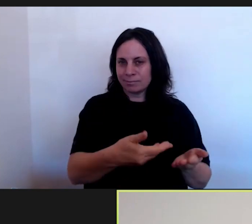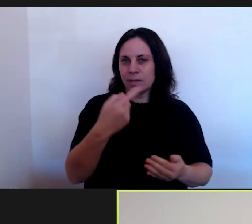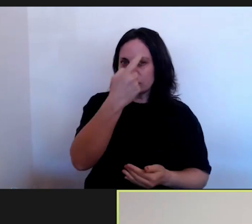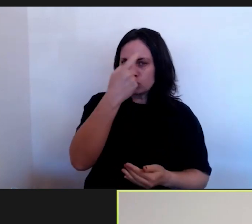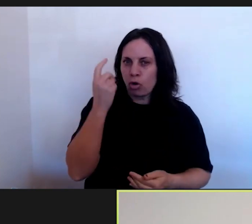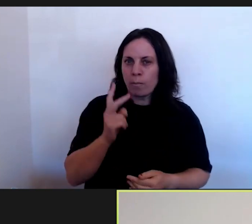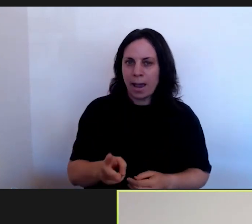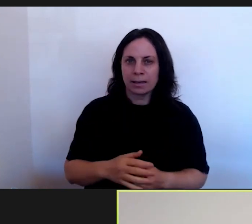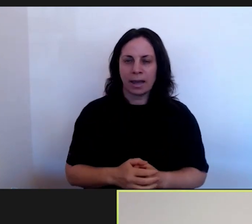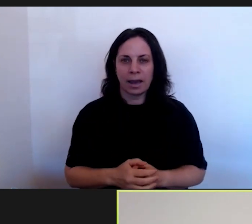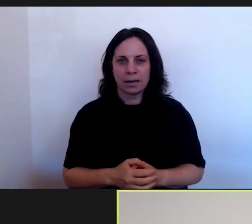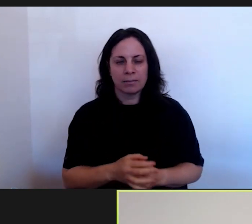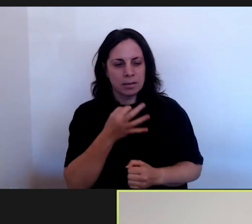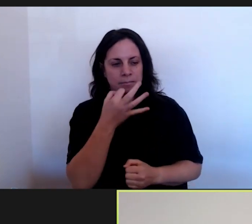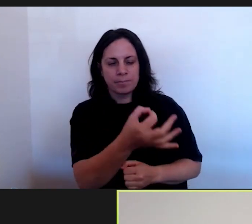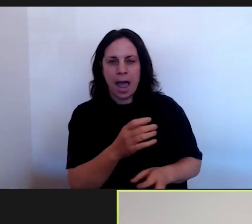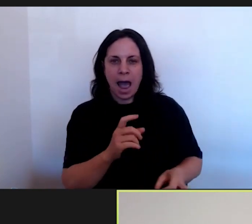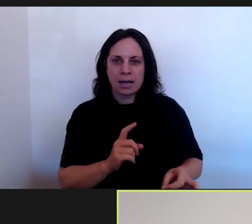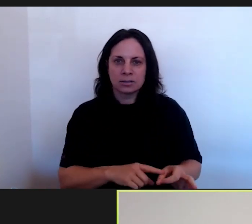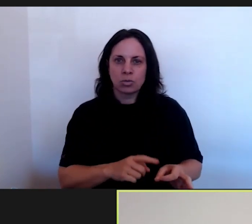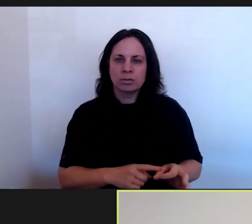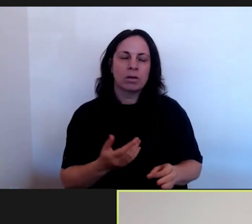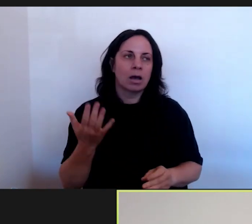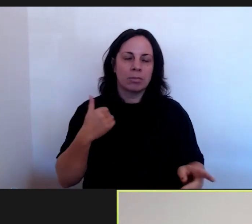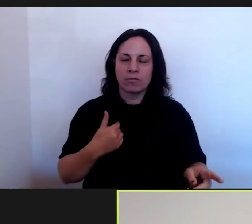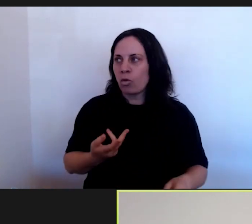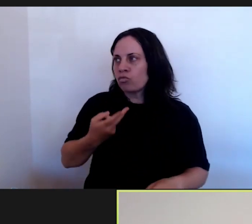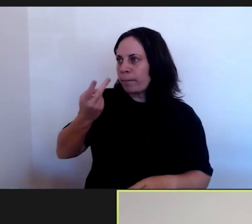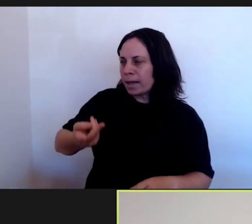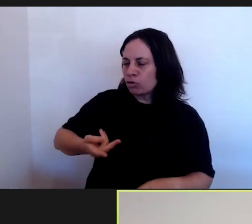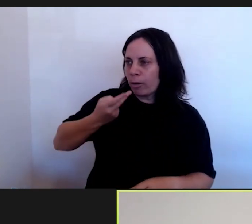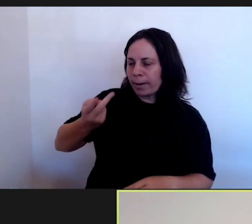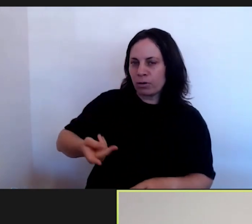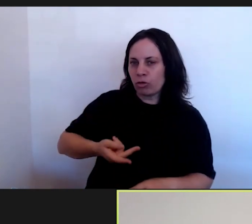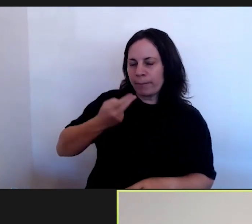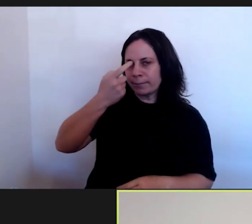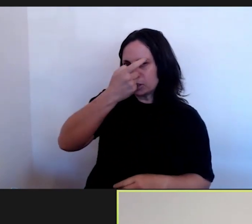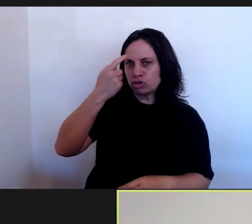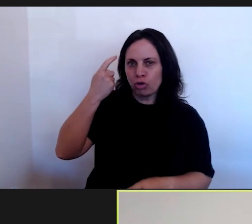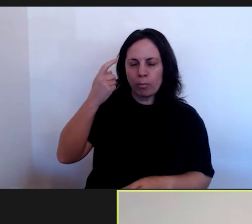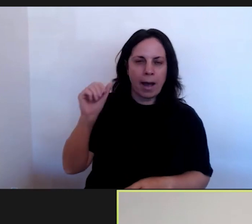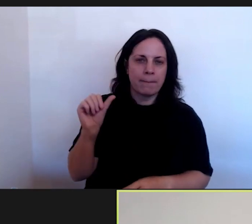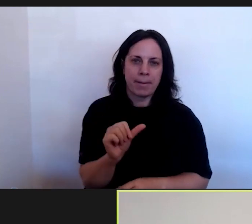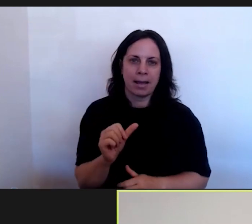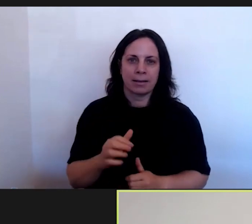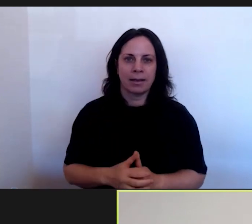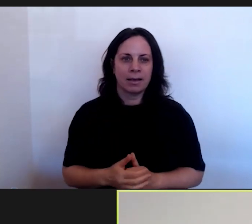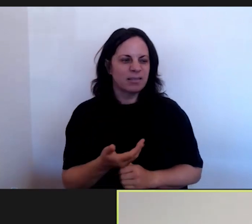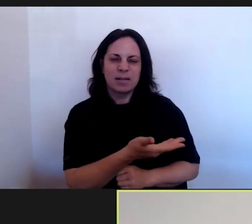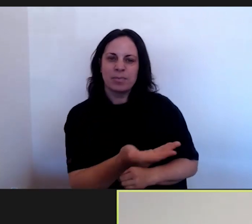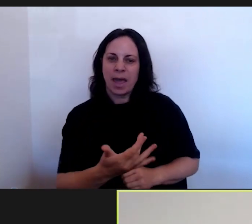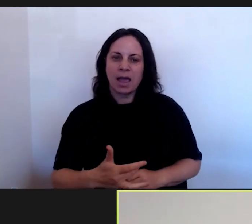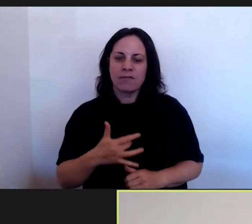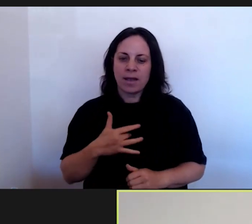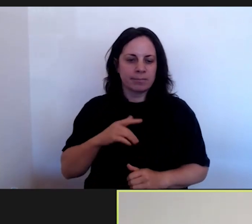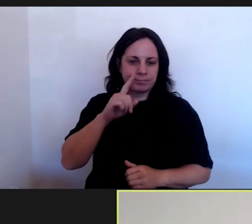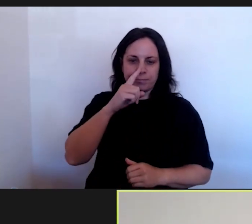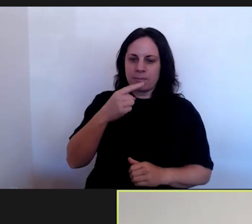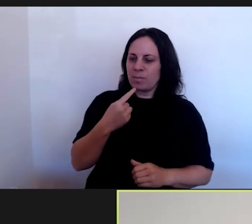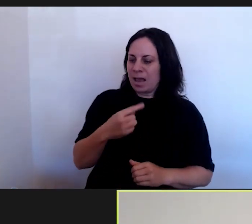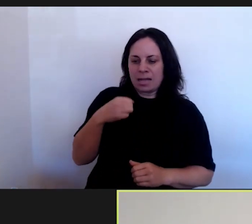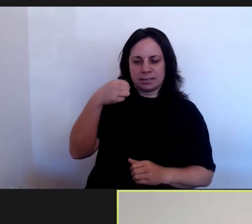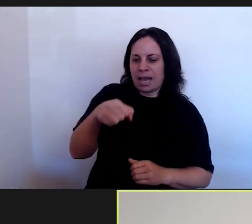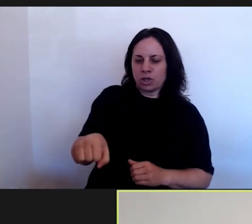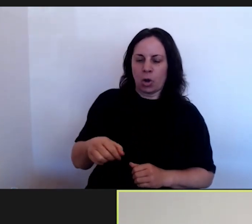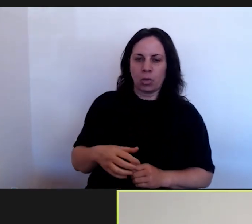them questions that they've been asked over and over and over. But they don't believe they have the power to say no. They have the power to say,